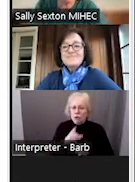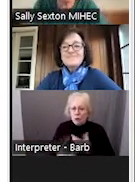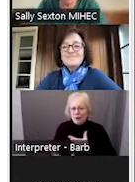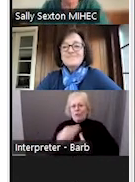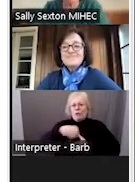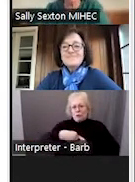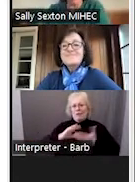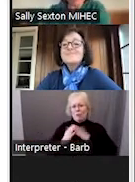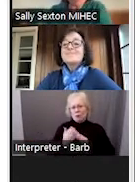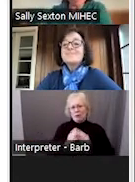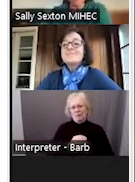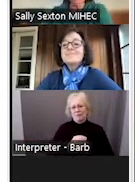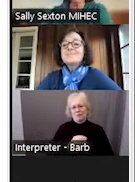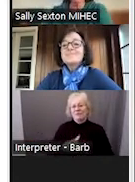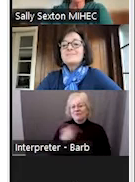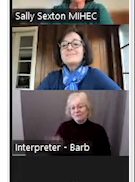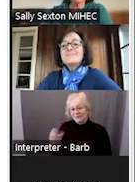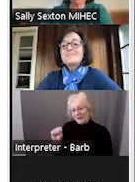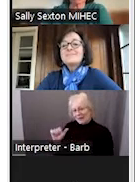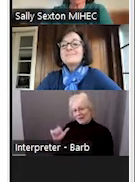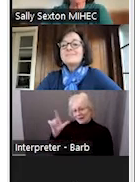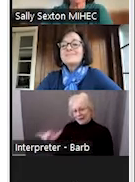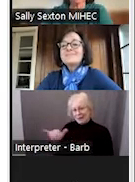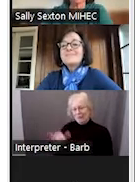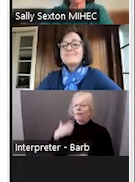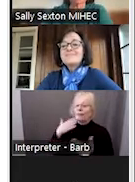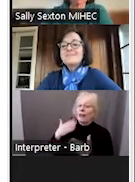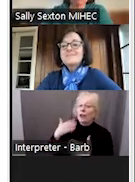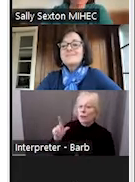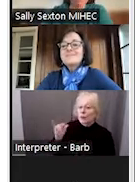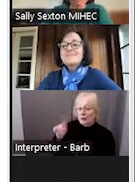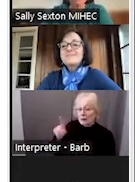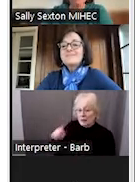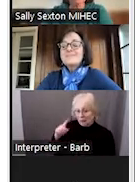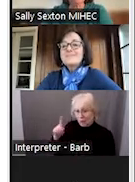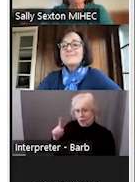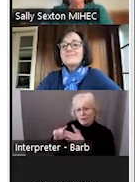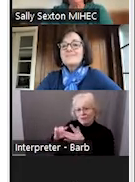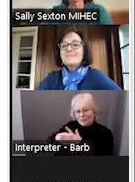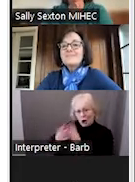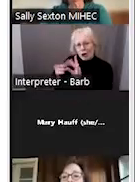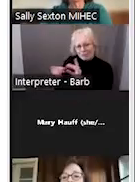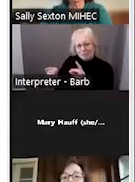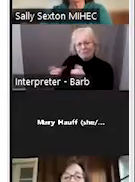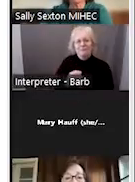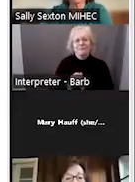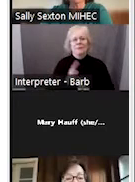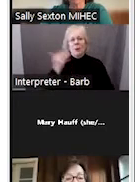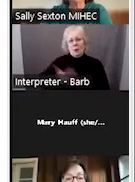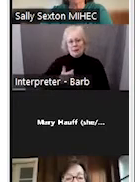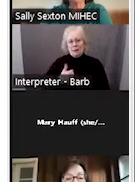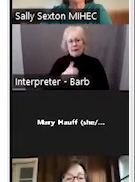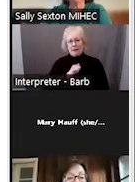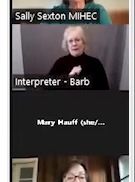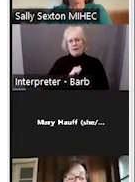Hi, this is Sally. Thank you, Liz, for getting us started. Welcome, everyone. I am a white woman with